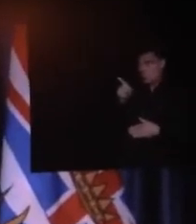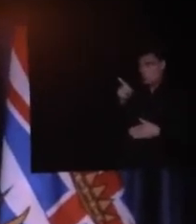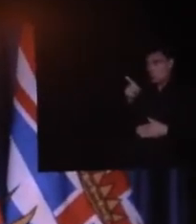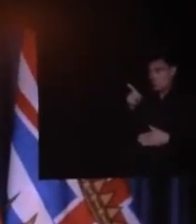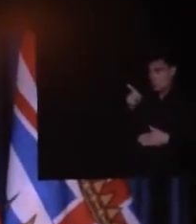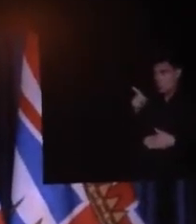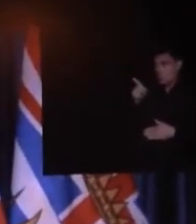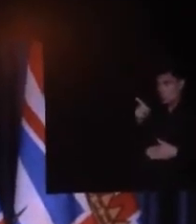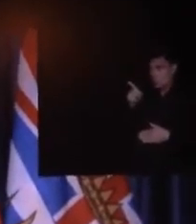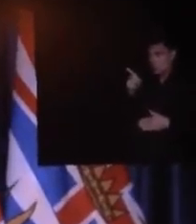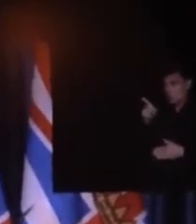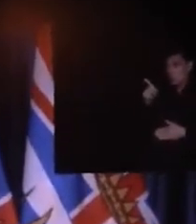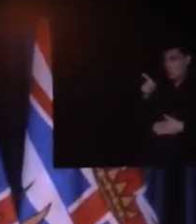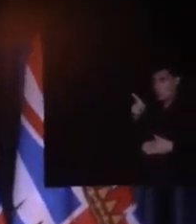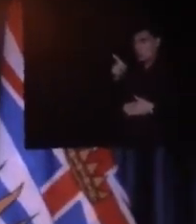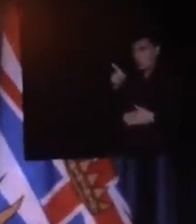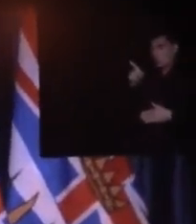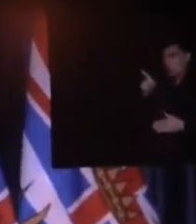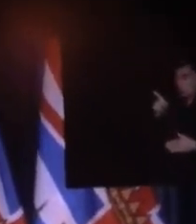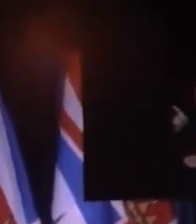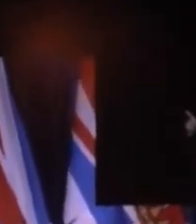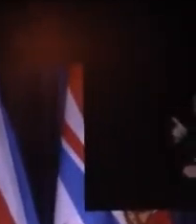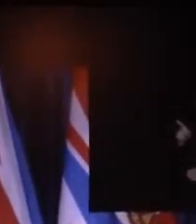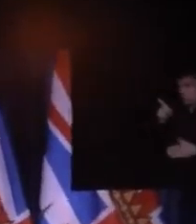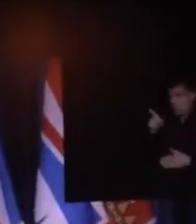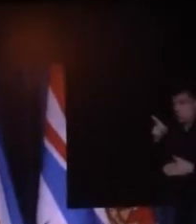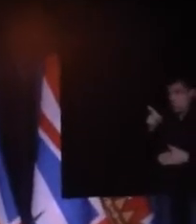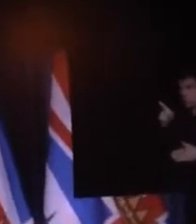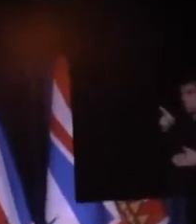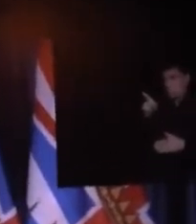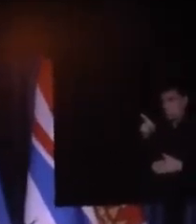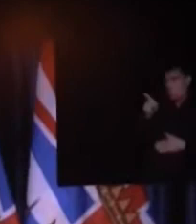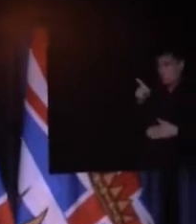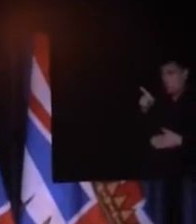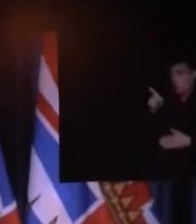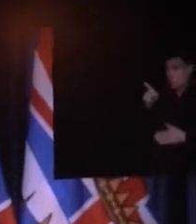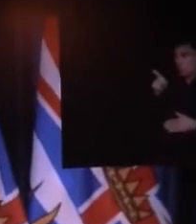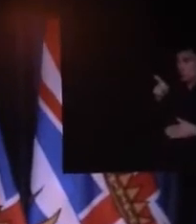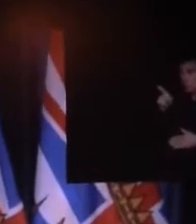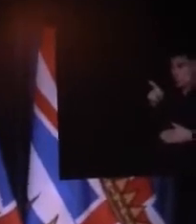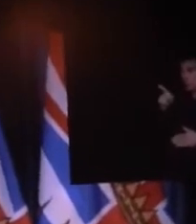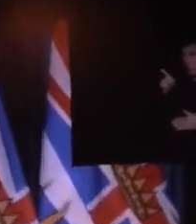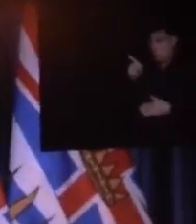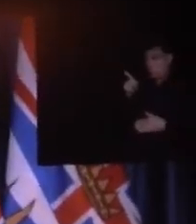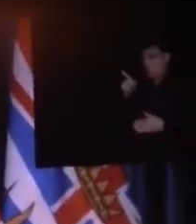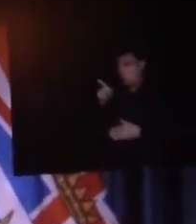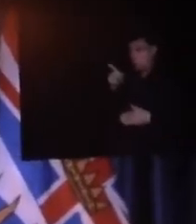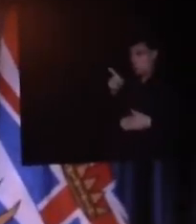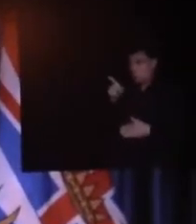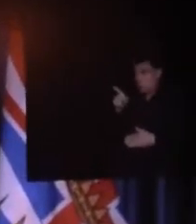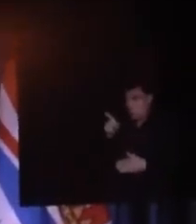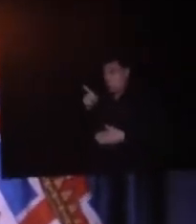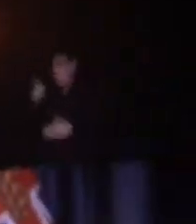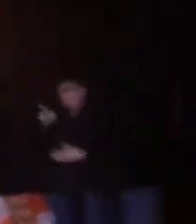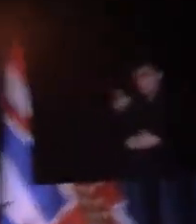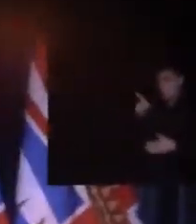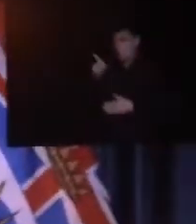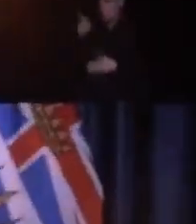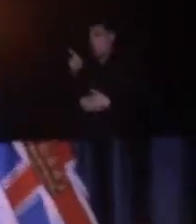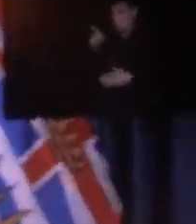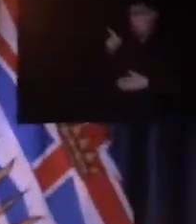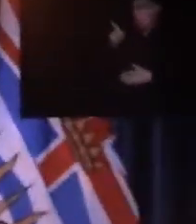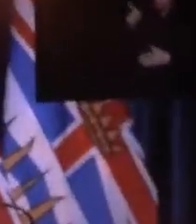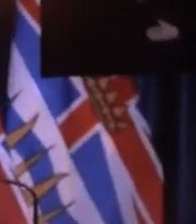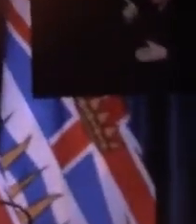come after another loved one and pick them off. And then maybe they might learn their lesson and give up. Because this